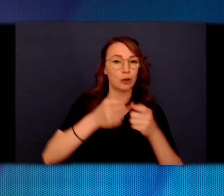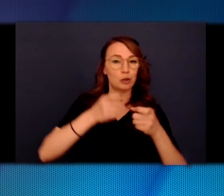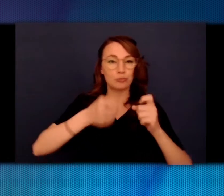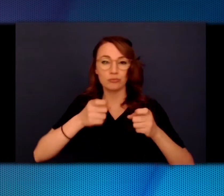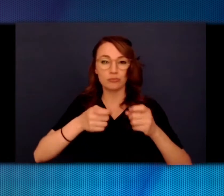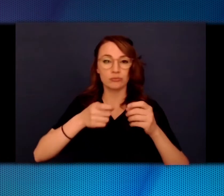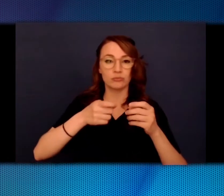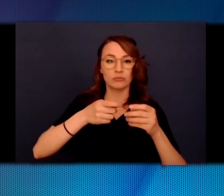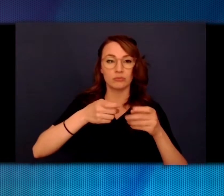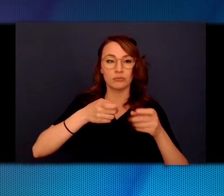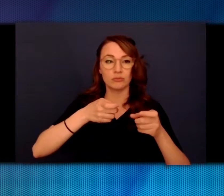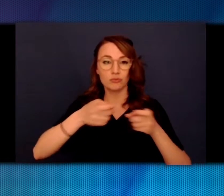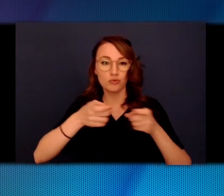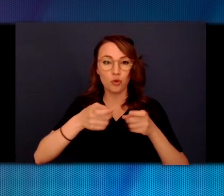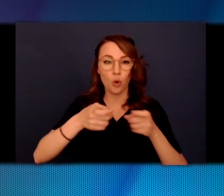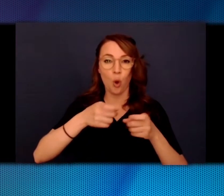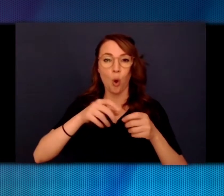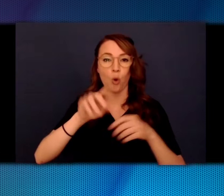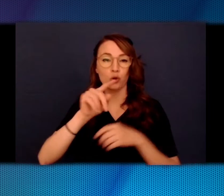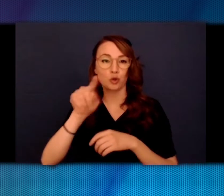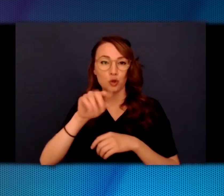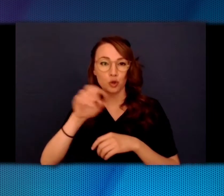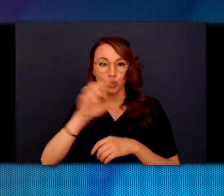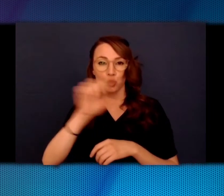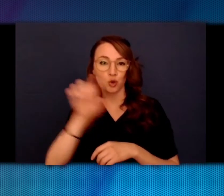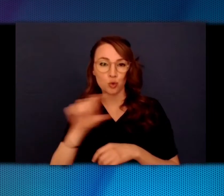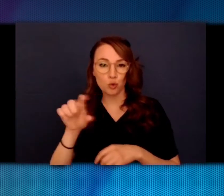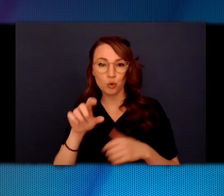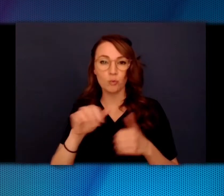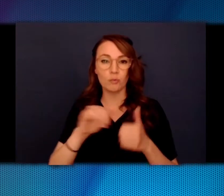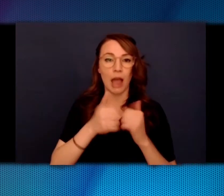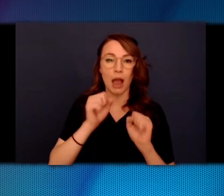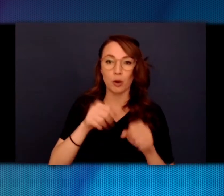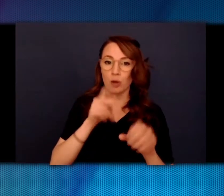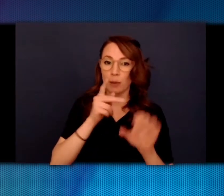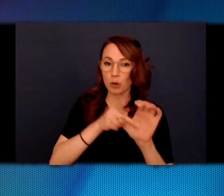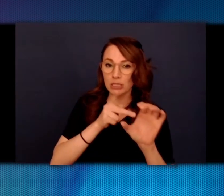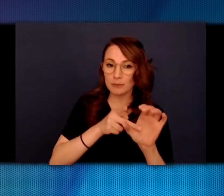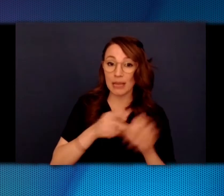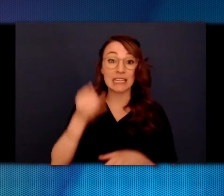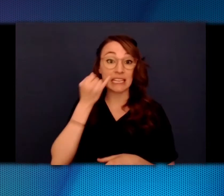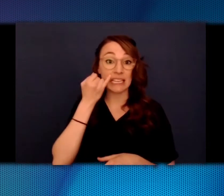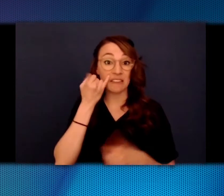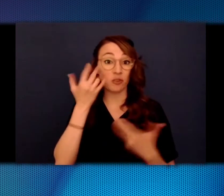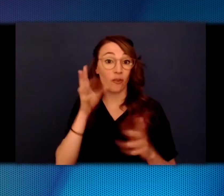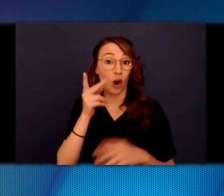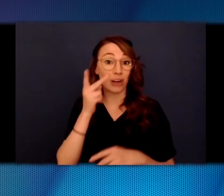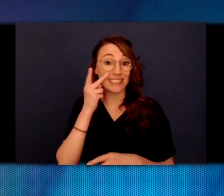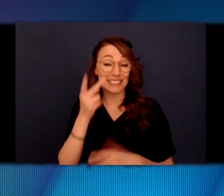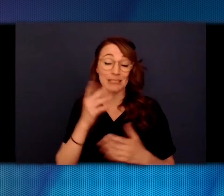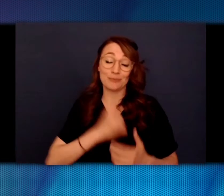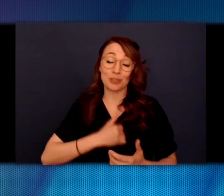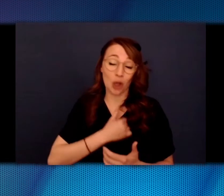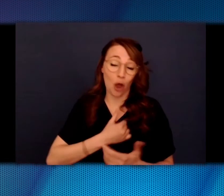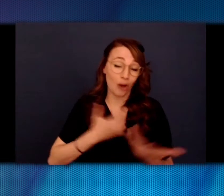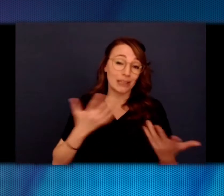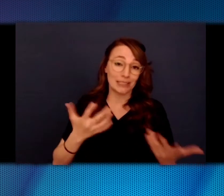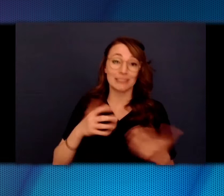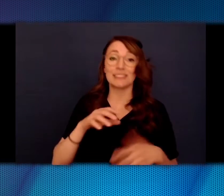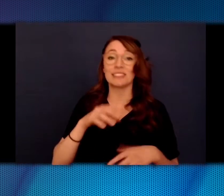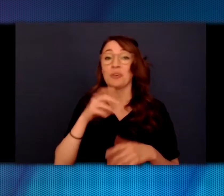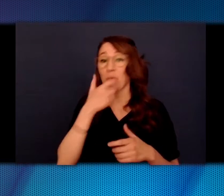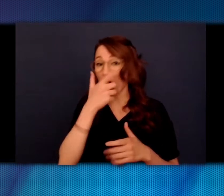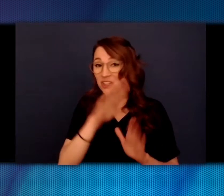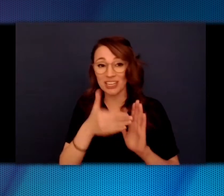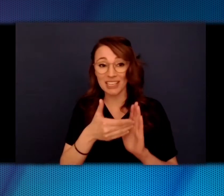If you've seen it already, bear with us, we will show it again. And in that video, I tell you to toggle your chat to be